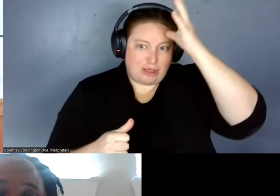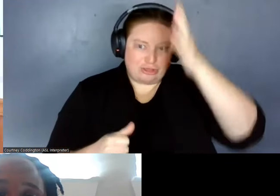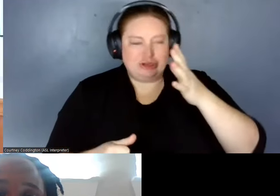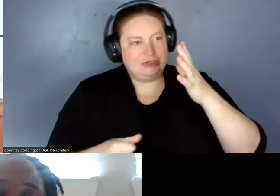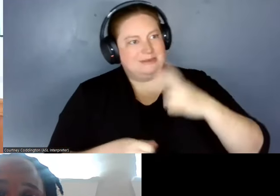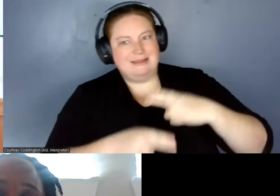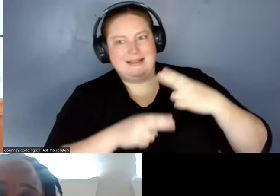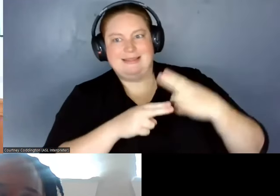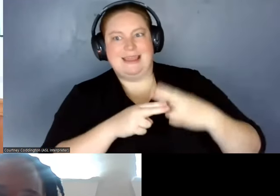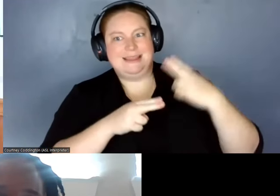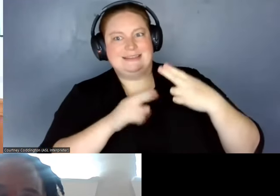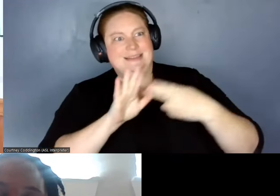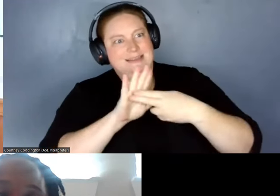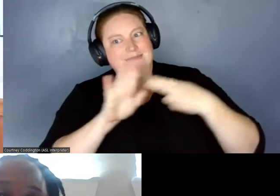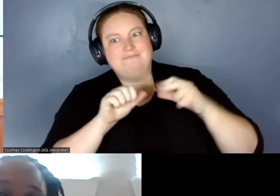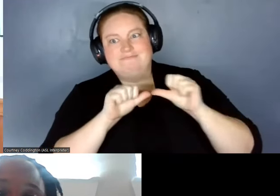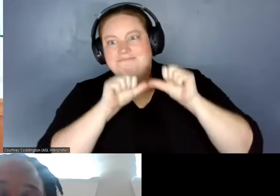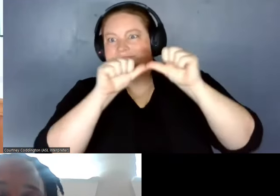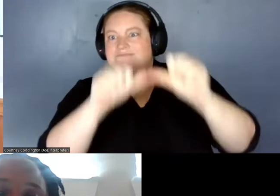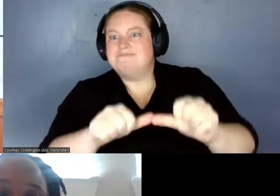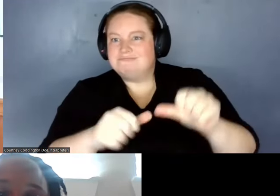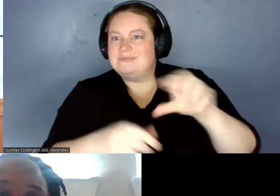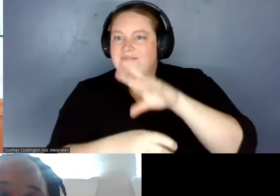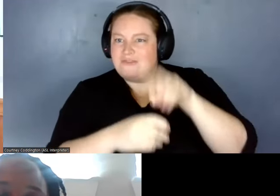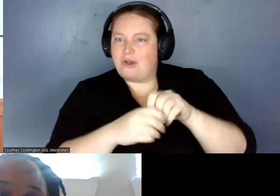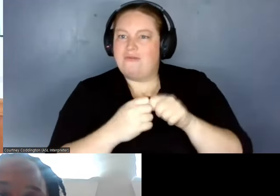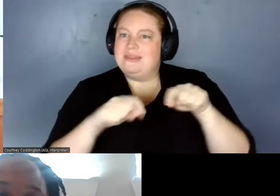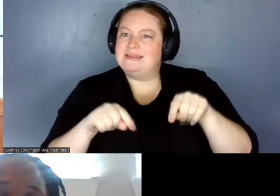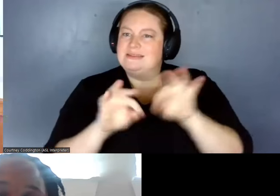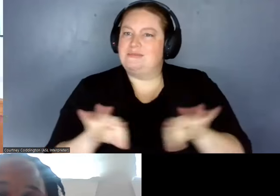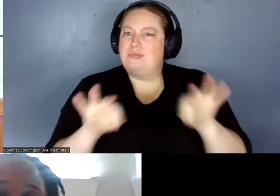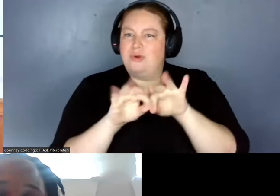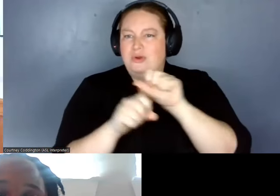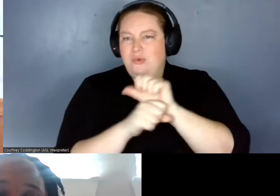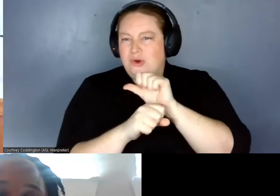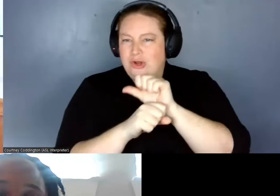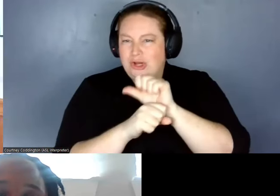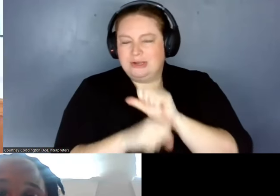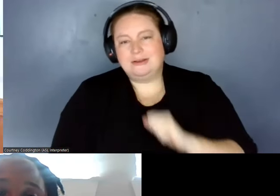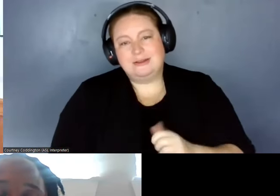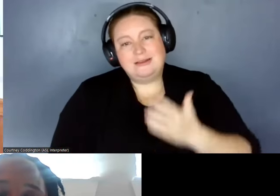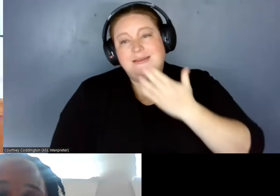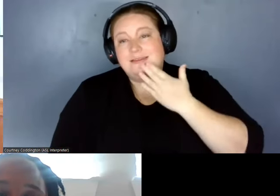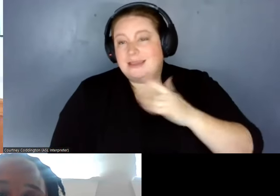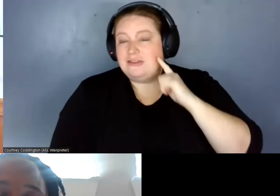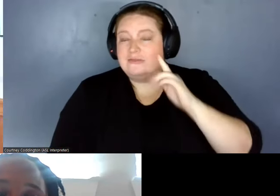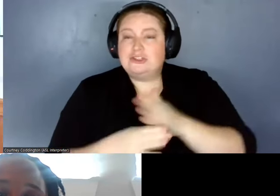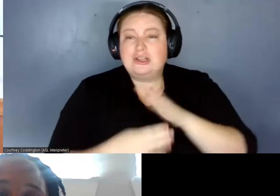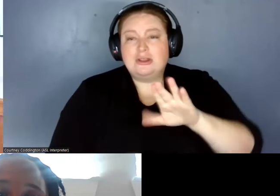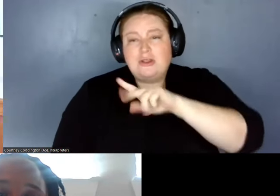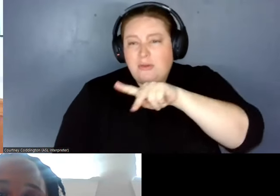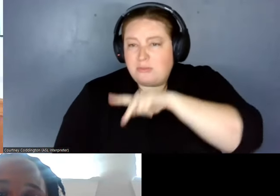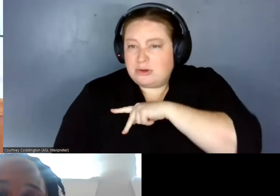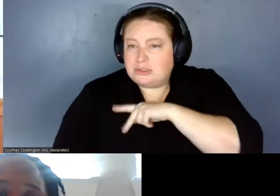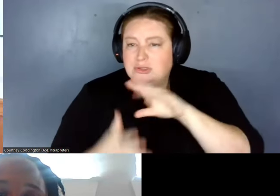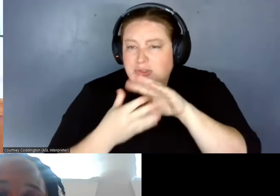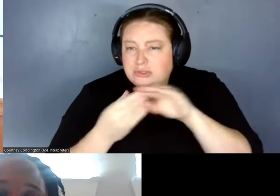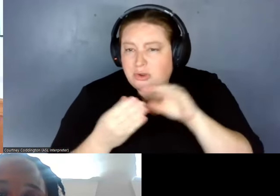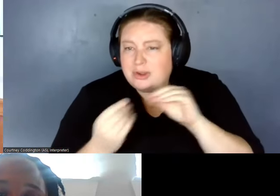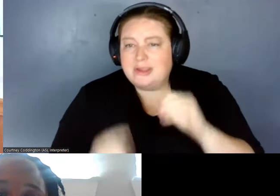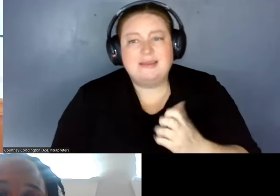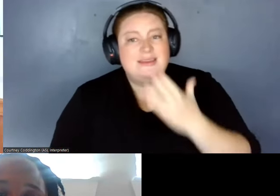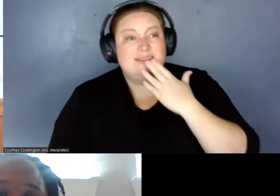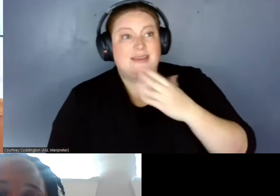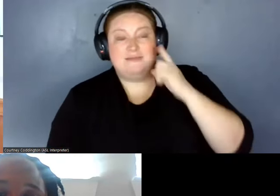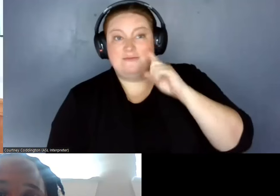we do this important work. Thank you for sharing your personal story. Thank you for talking to us